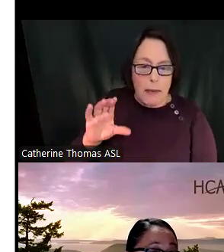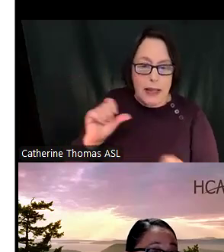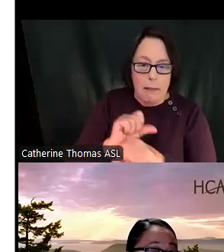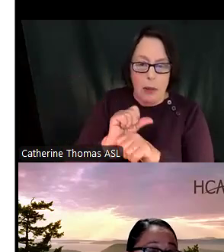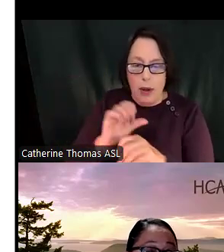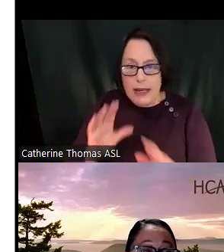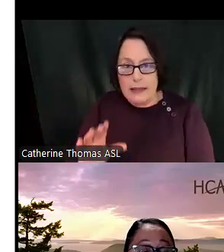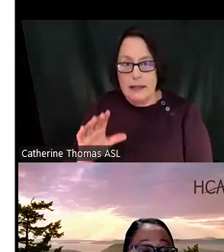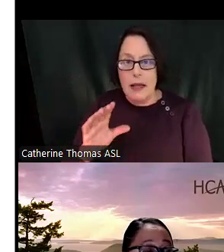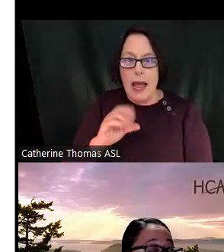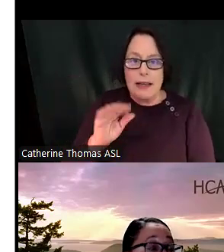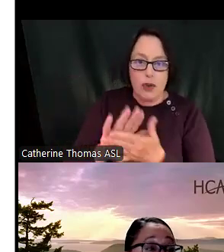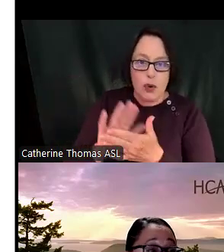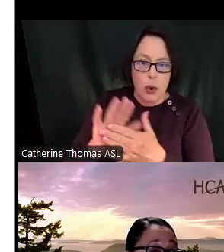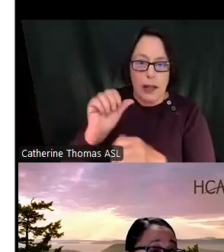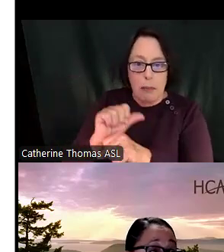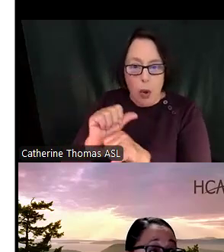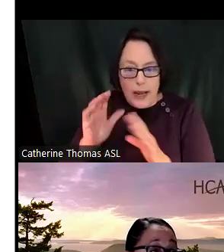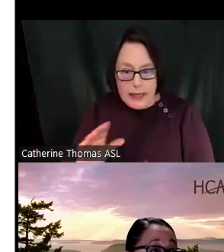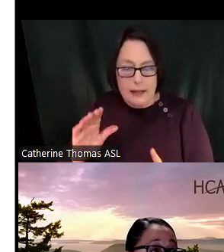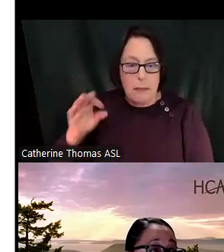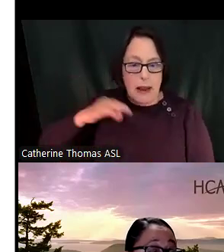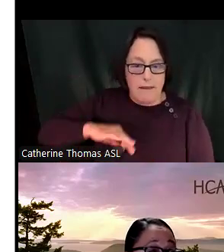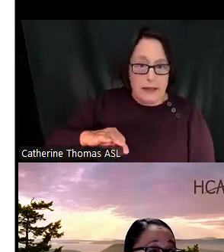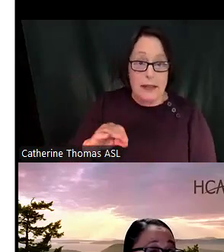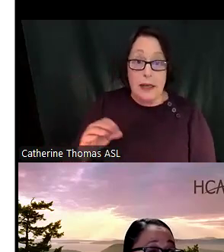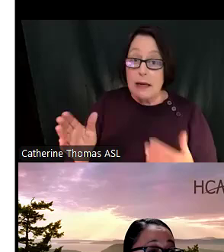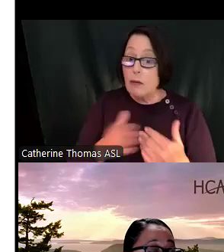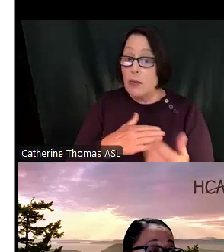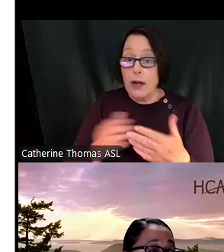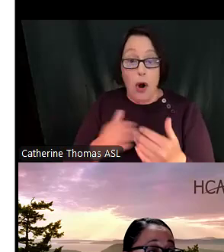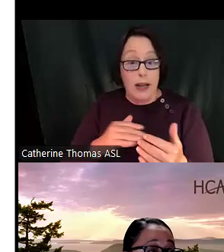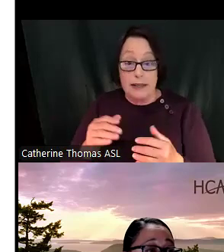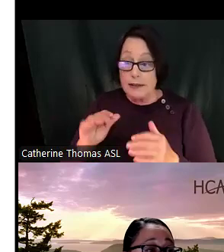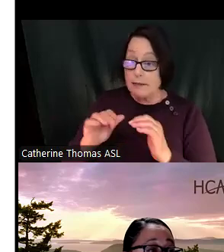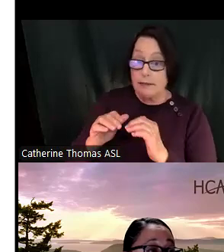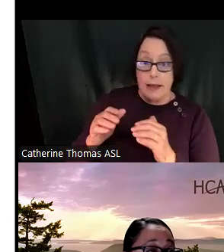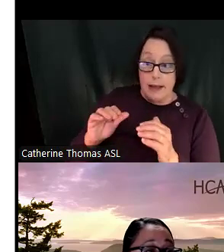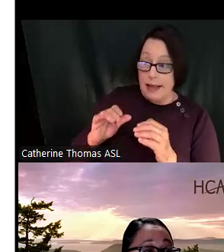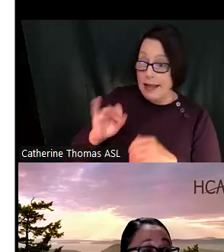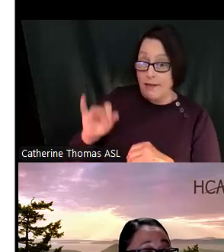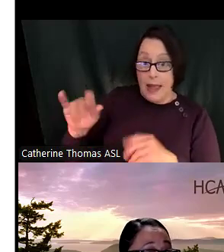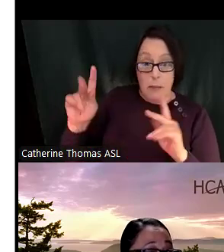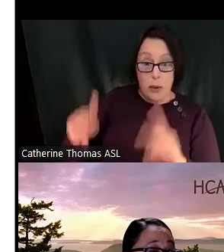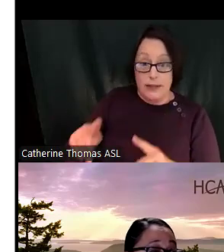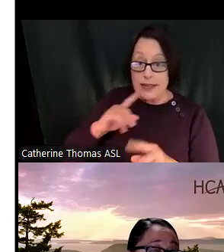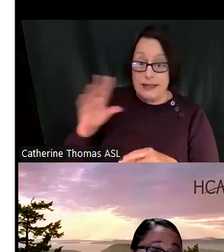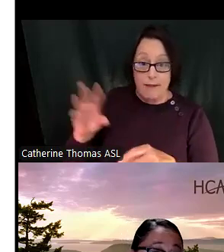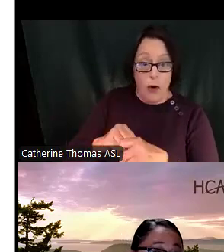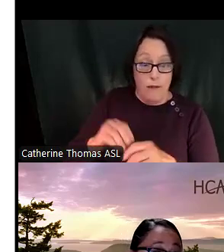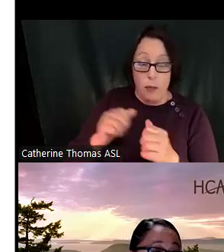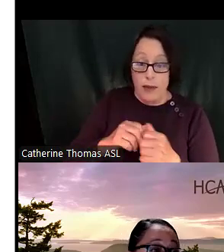employee benefits boards, regardless of how an individual may be enrolled into a plan